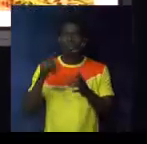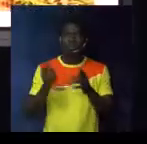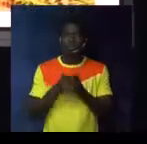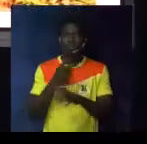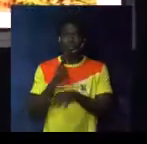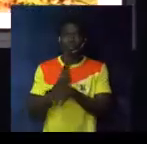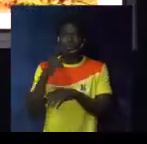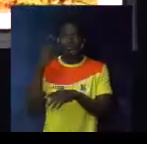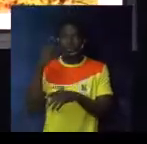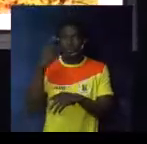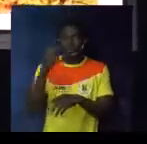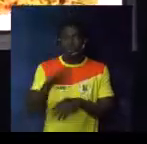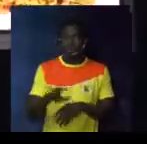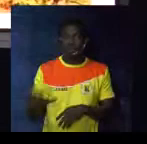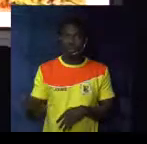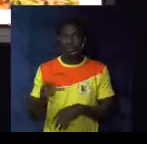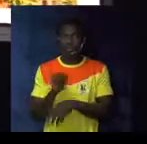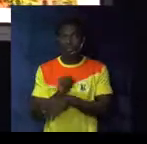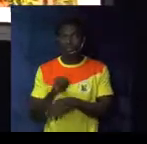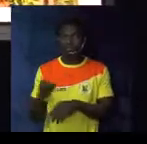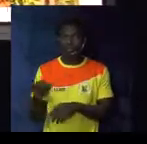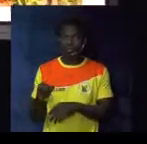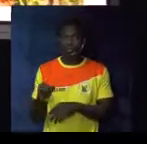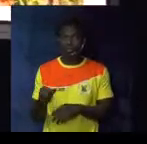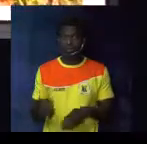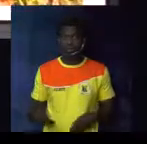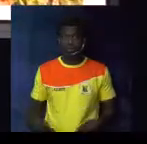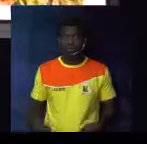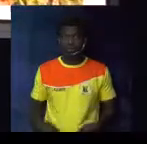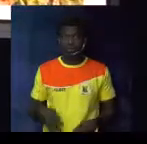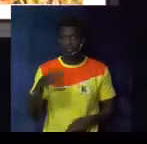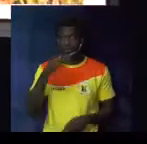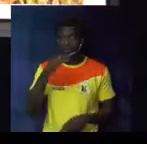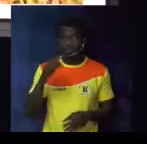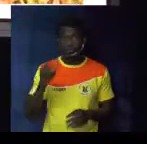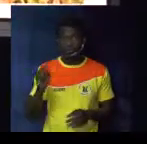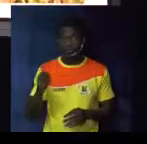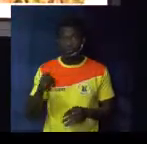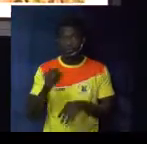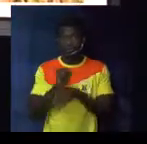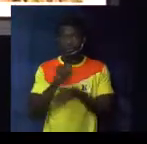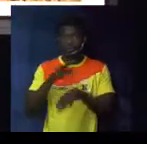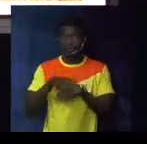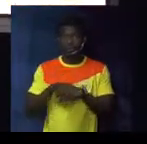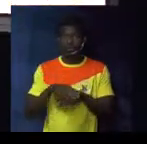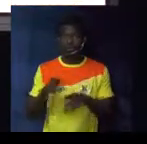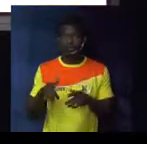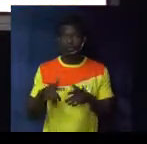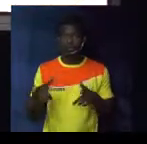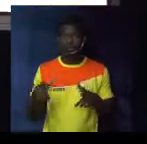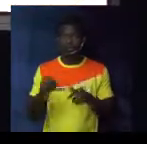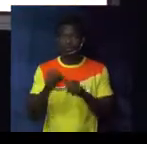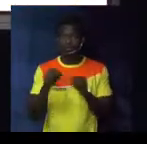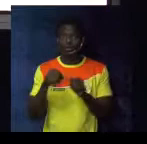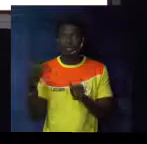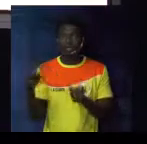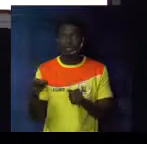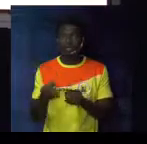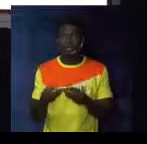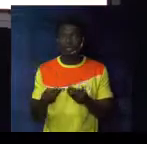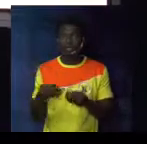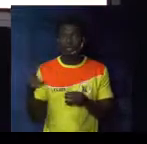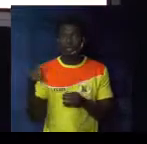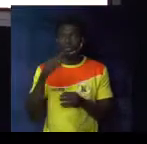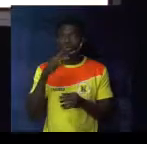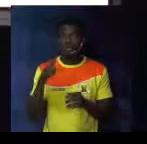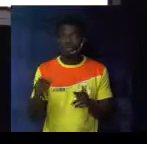Good. This is the first video seeing the children working. These are young farmers working on a large area of land. You will